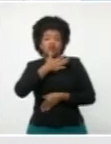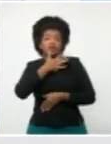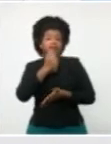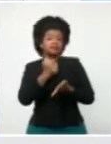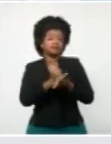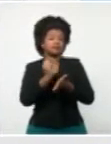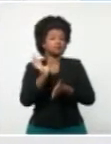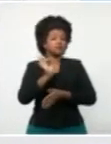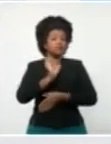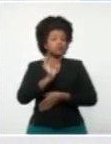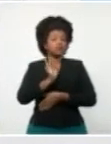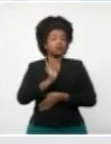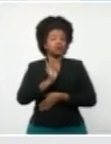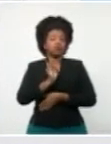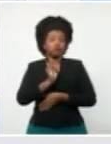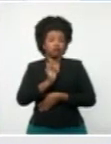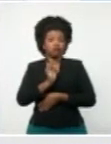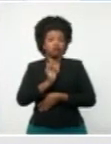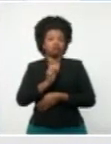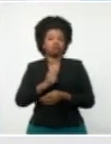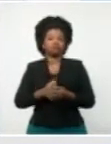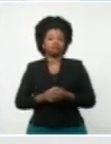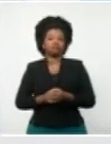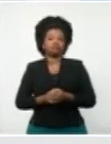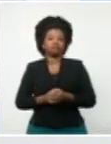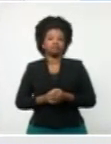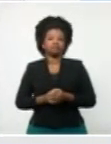1.8% of the samples studied.